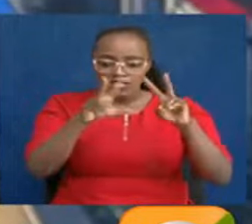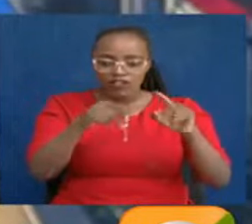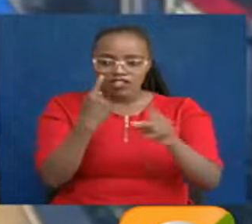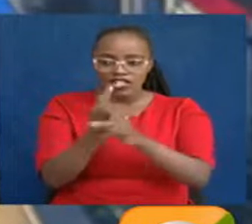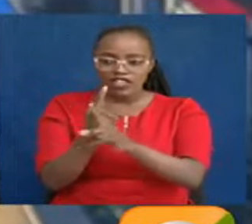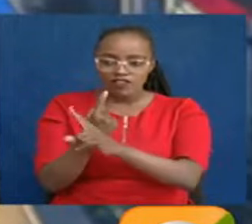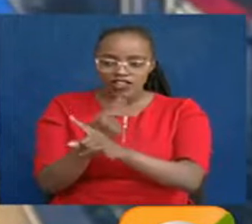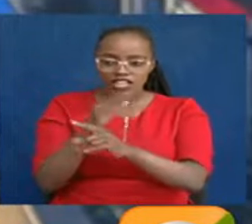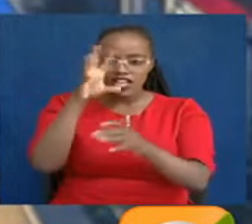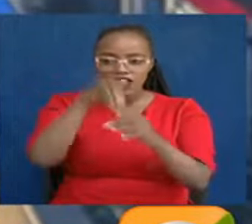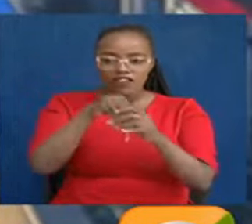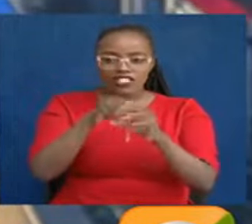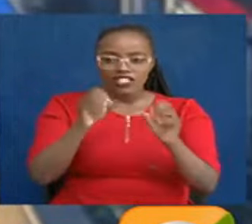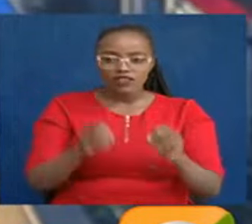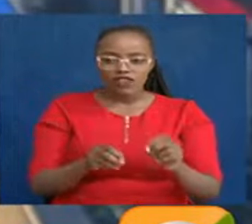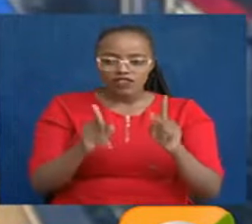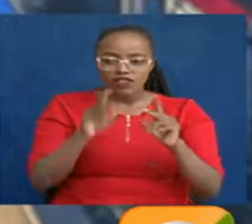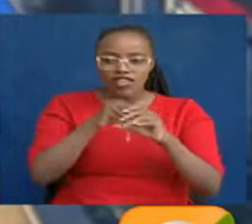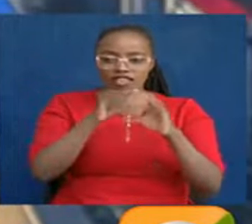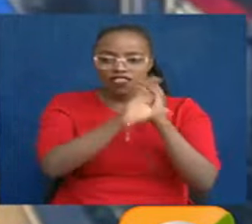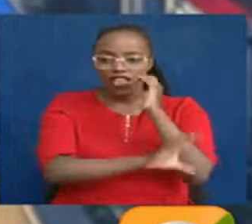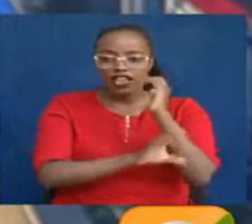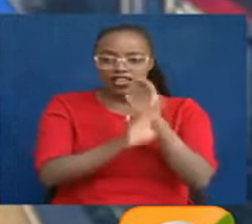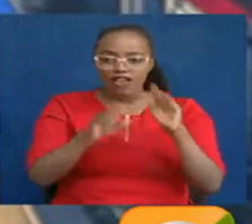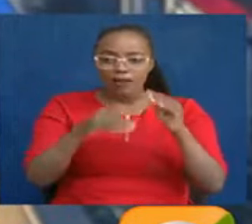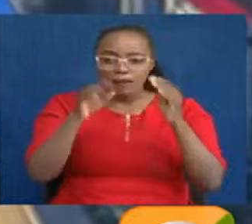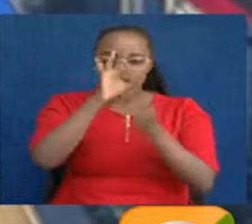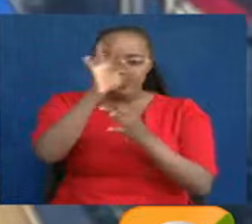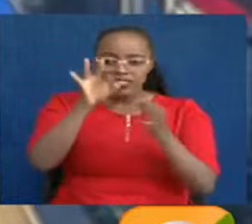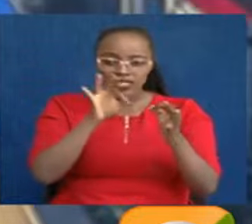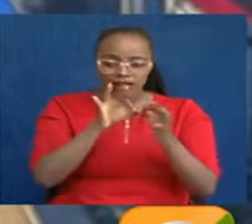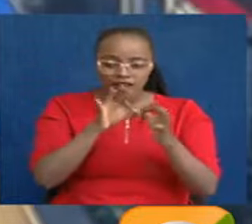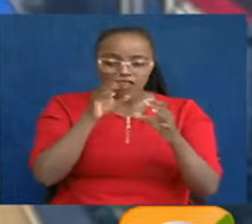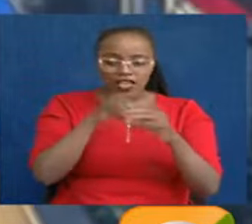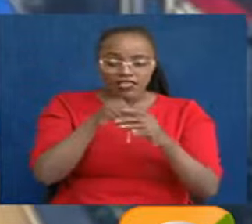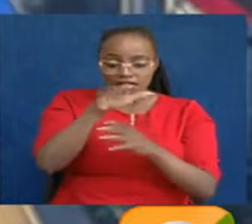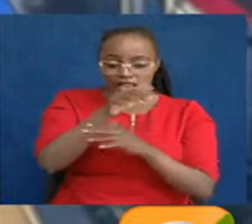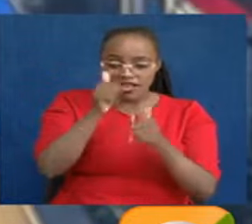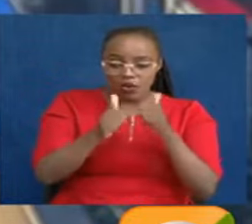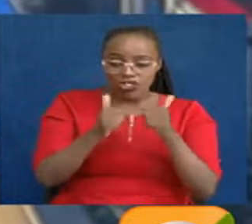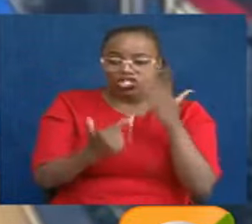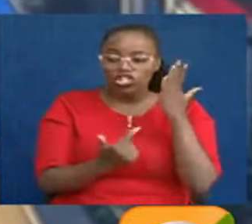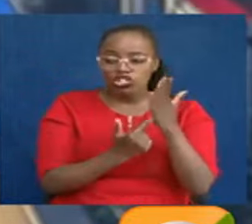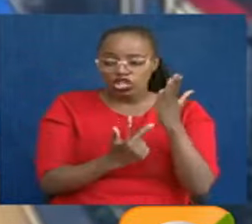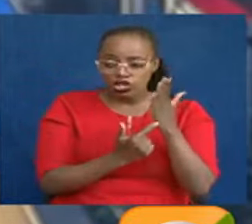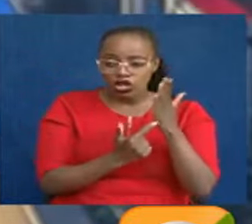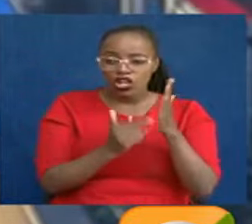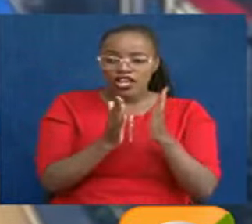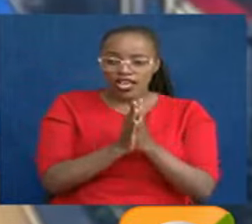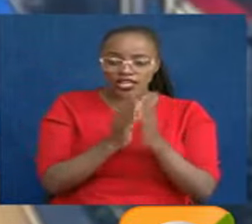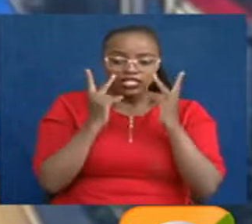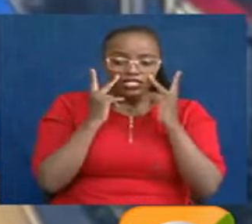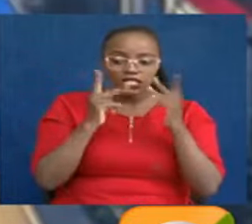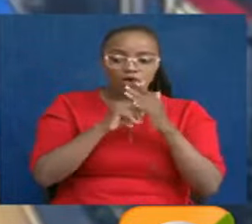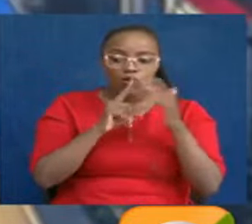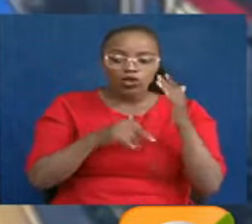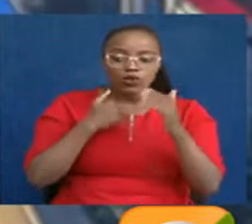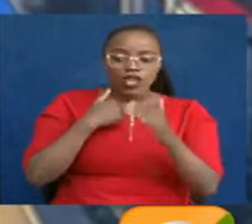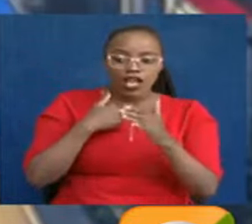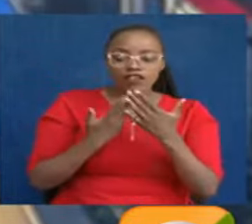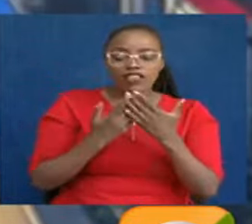various investment opportunities that the country has to offer, particularly in the area of technology, and seeing what we have at the